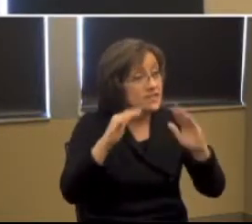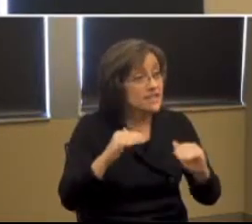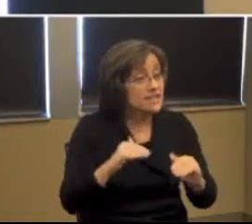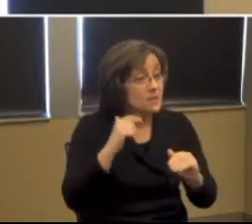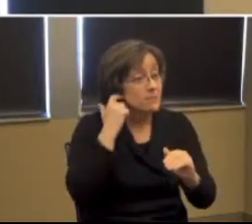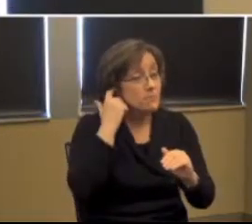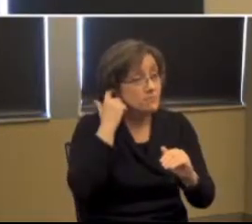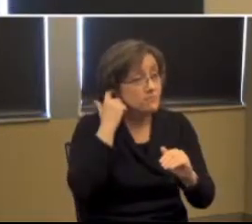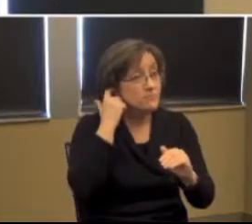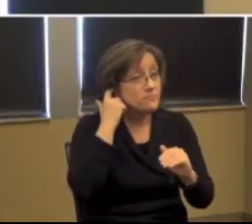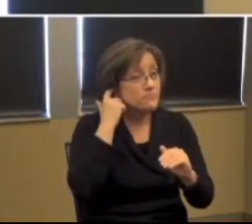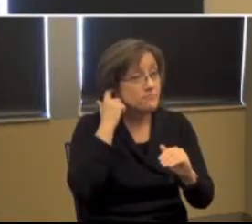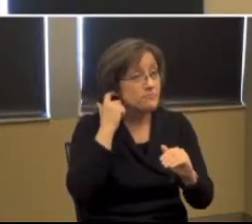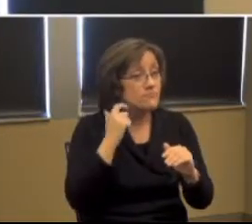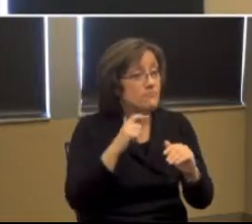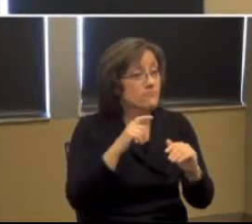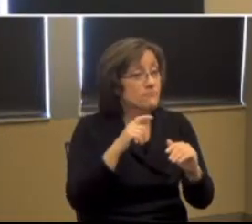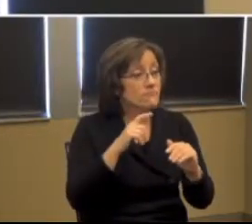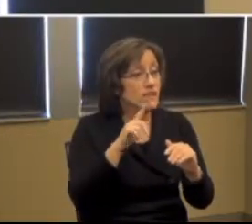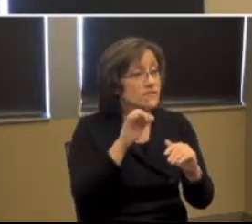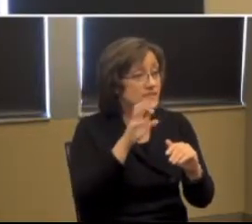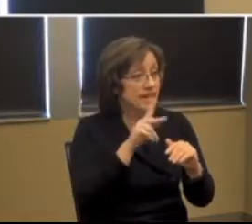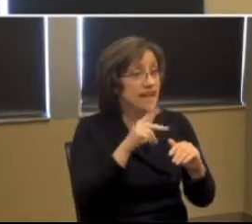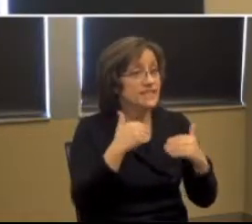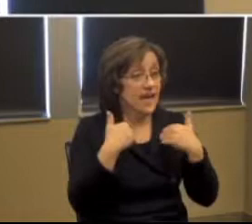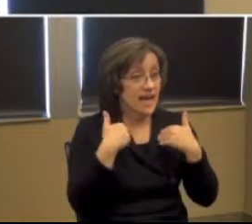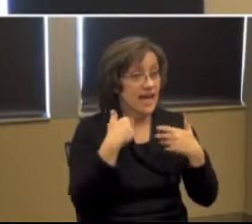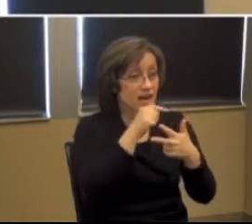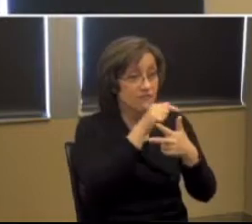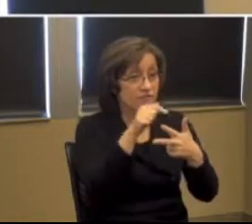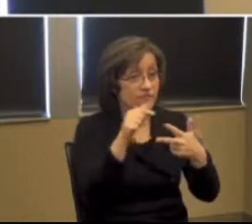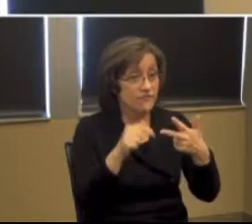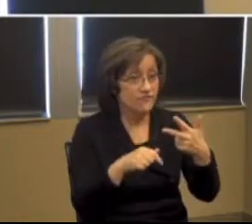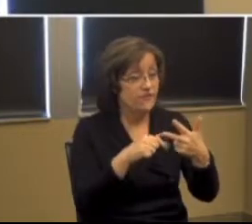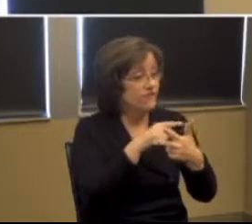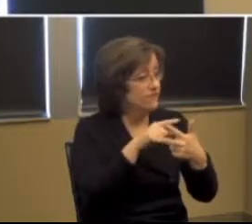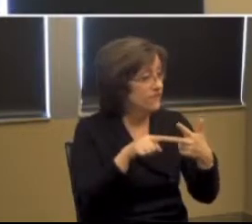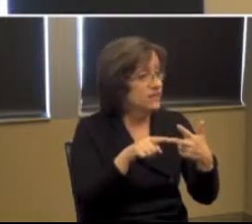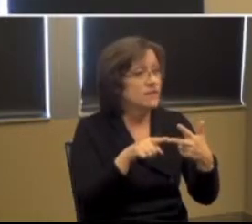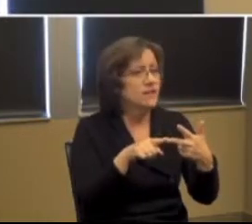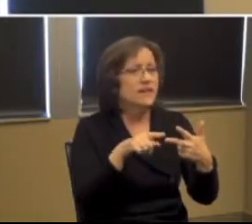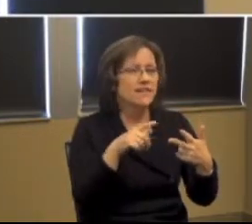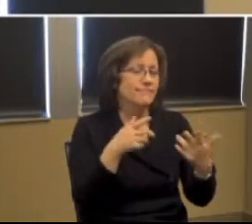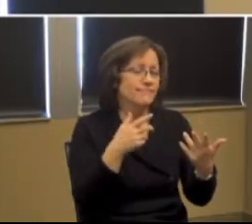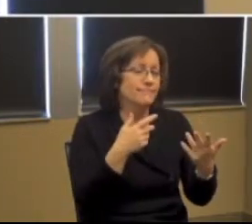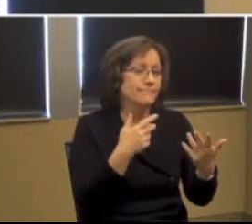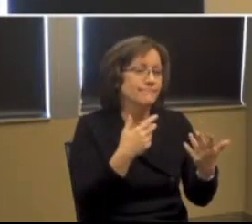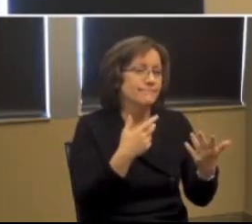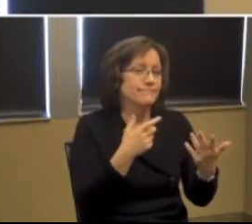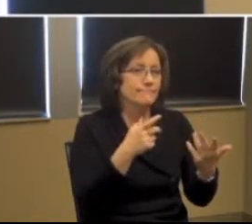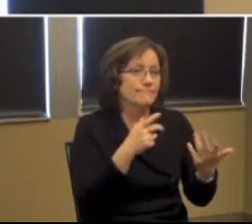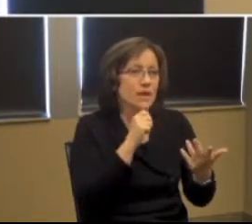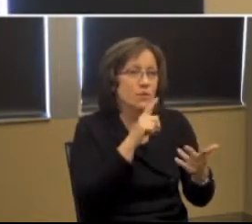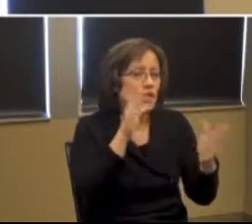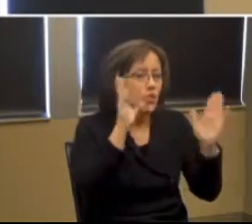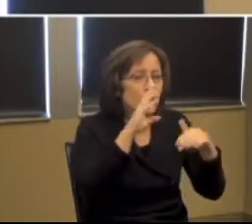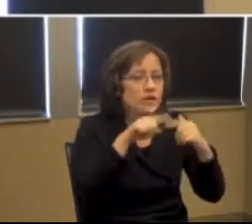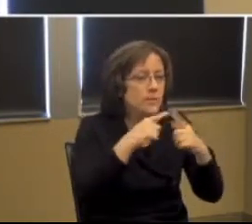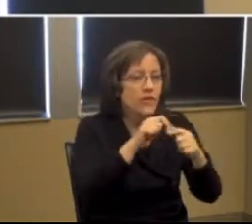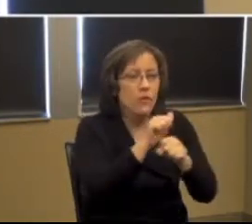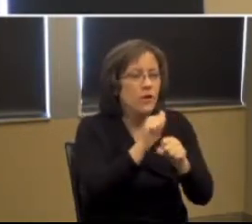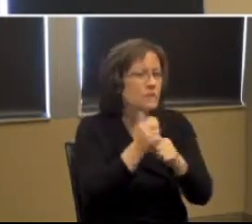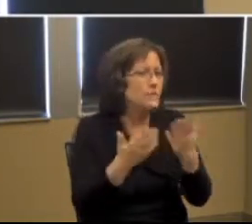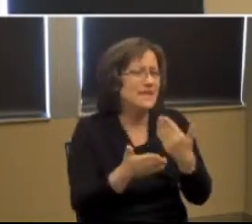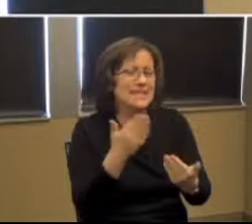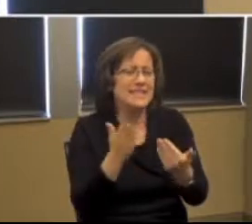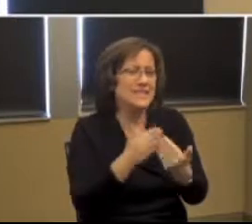the tasks that I have in that system I'm not worried about what the work is. It might be the easiest thing